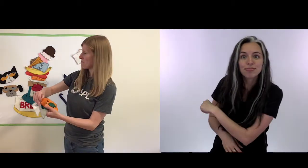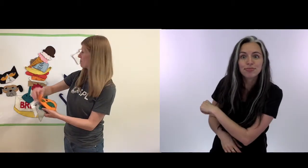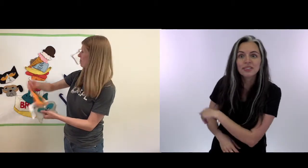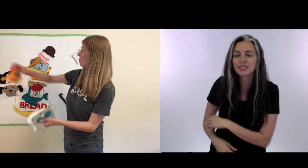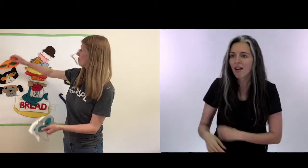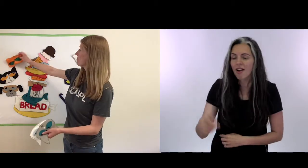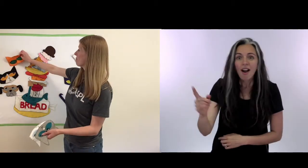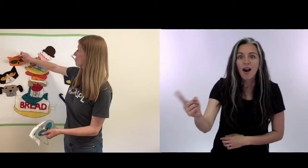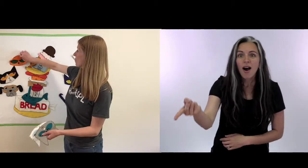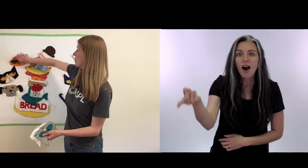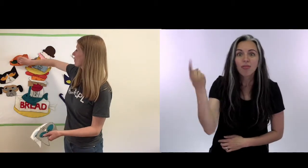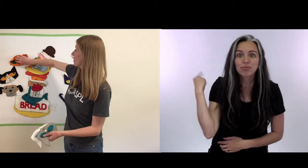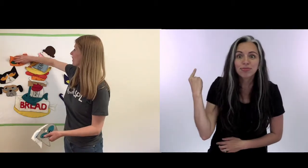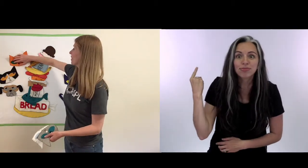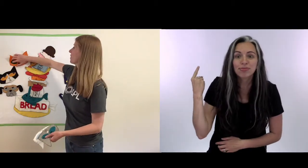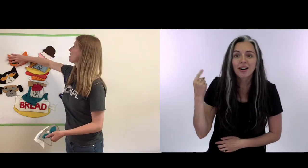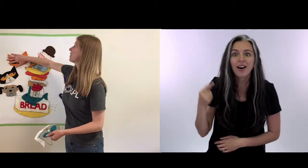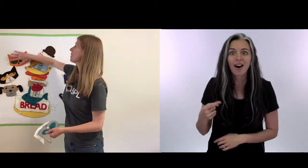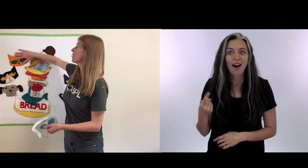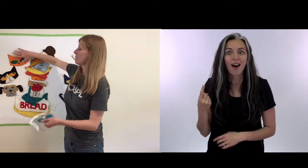3,